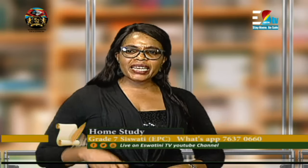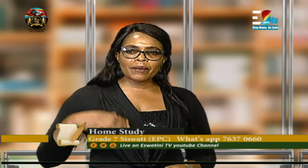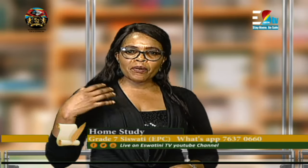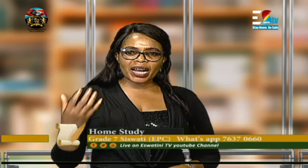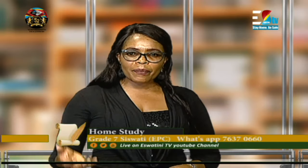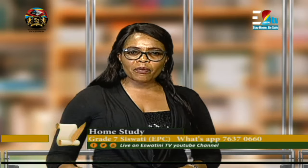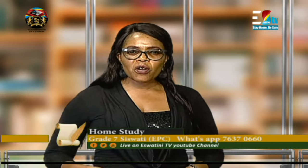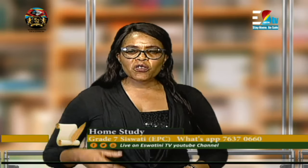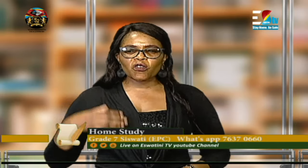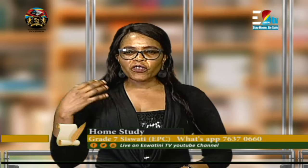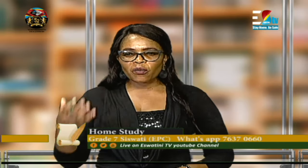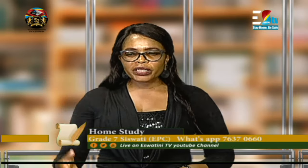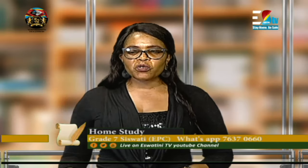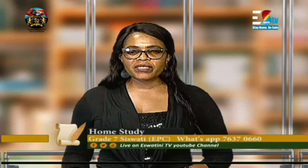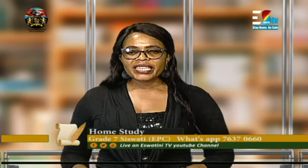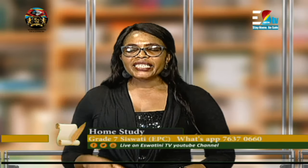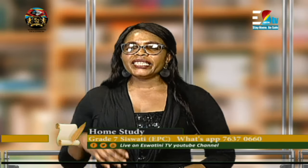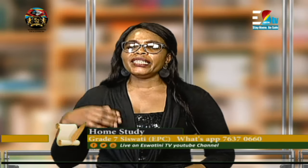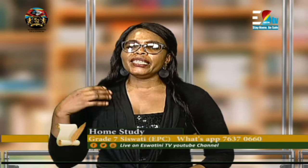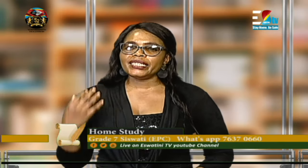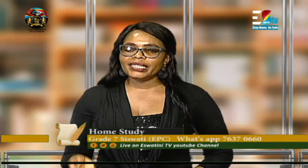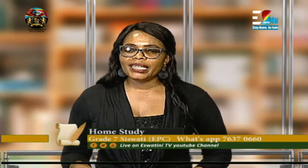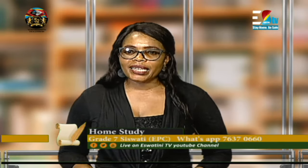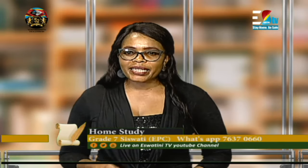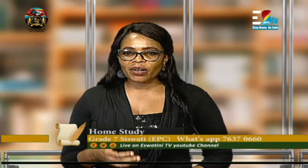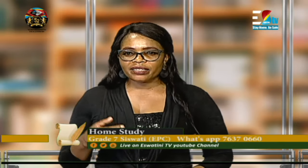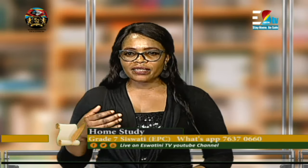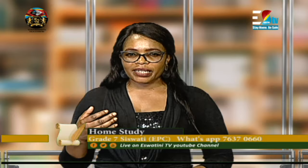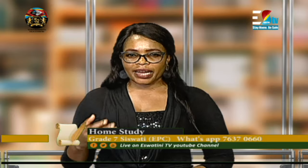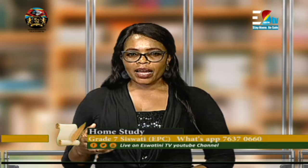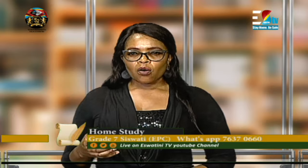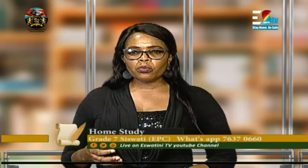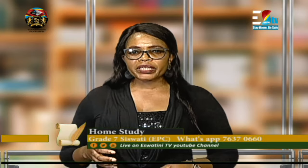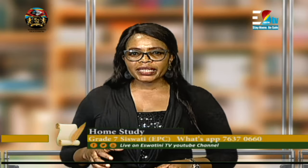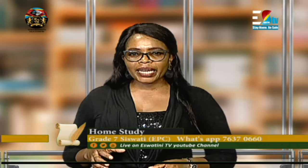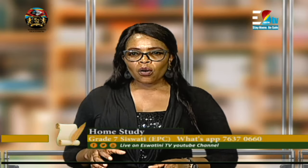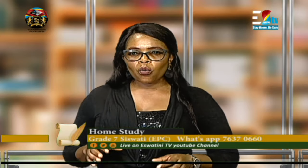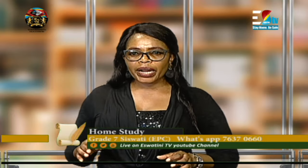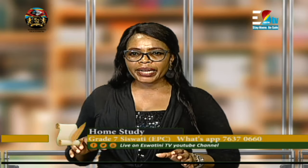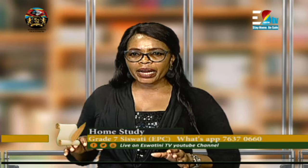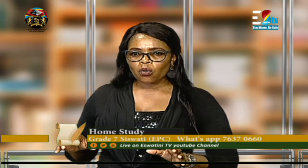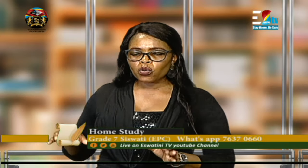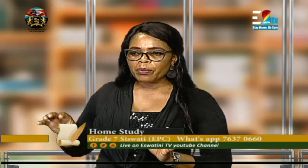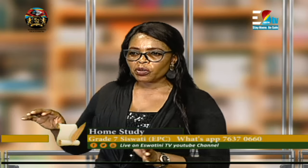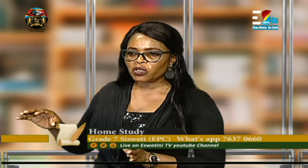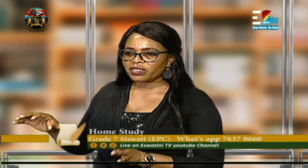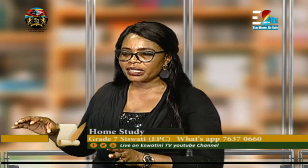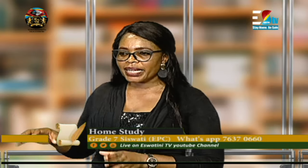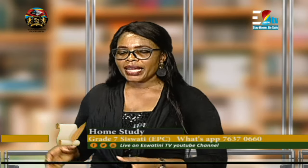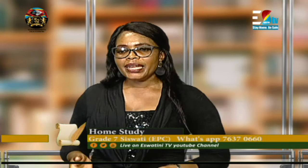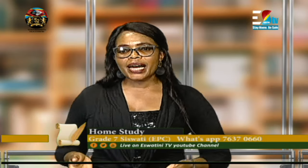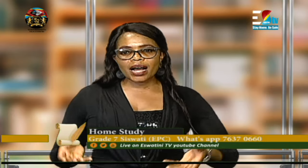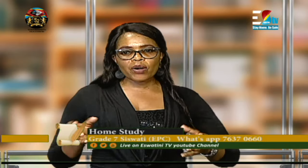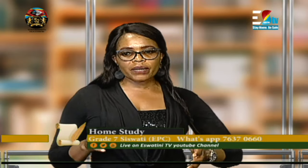abe nenkhaphunkaphu yokufuna kwathi ukuthi yini leletawulandzela umshiye wena unembuto